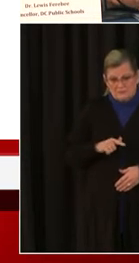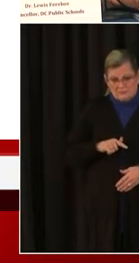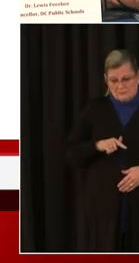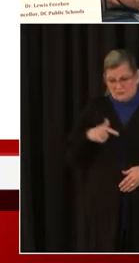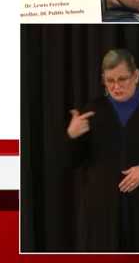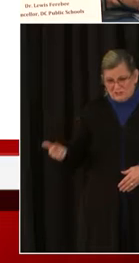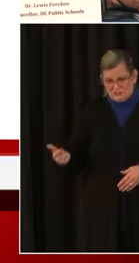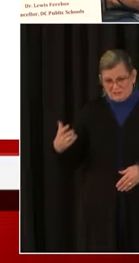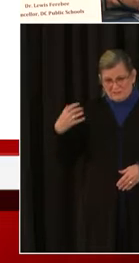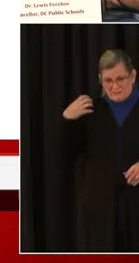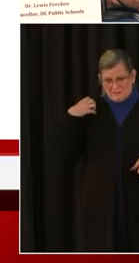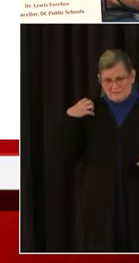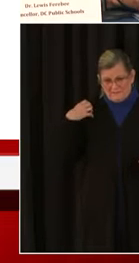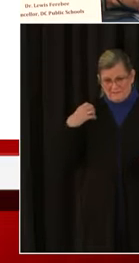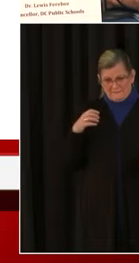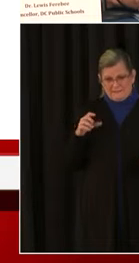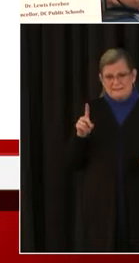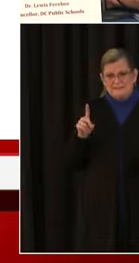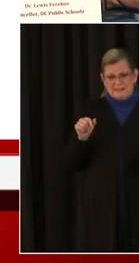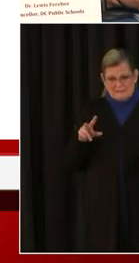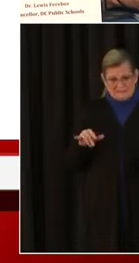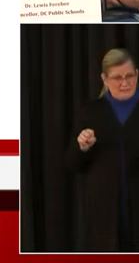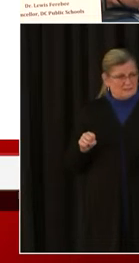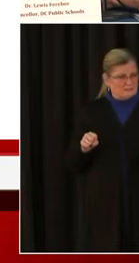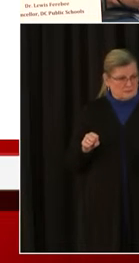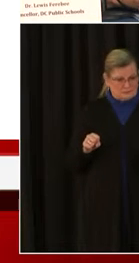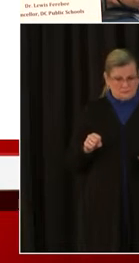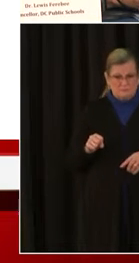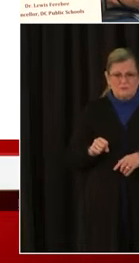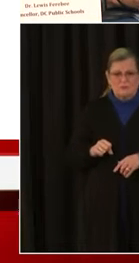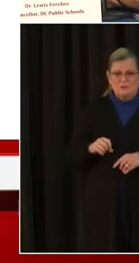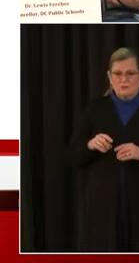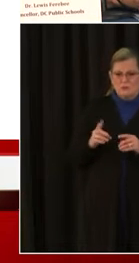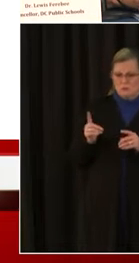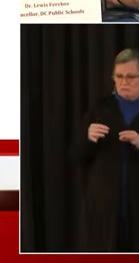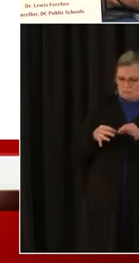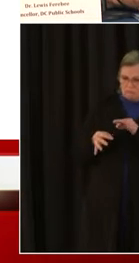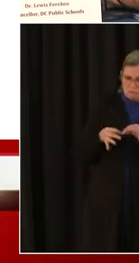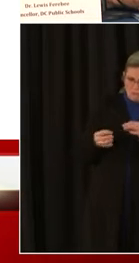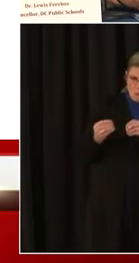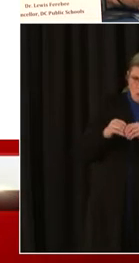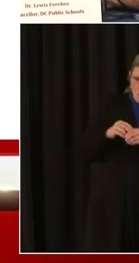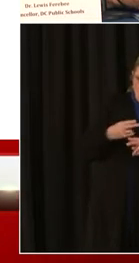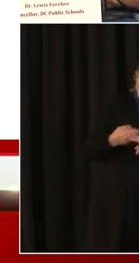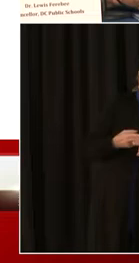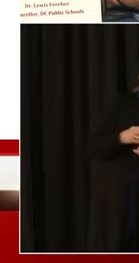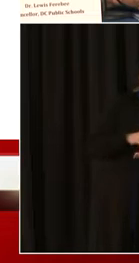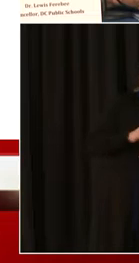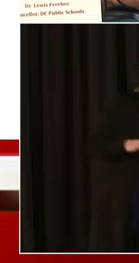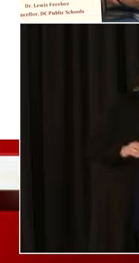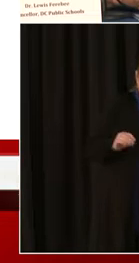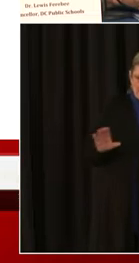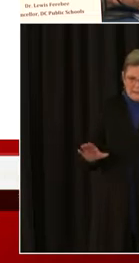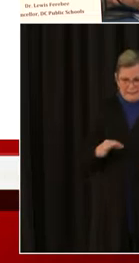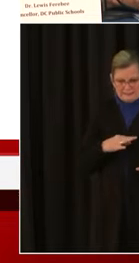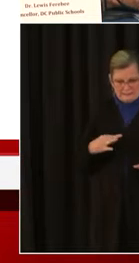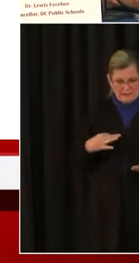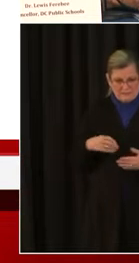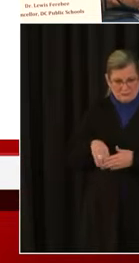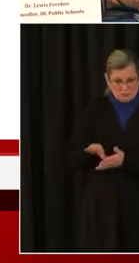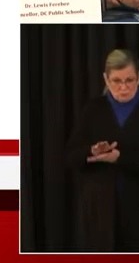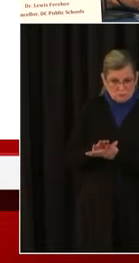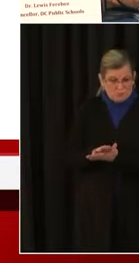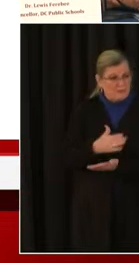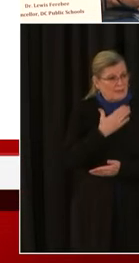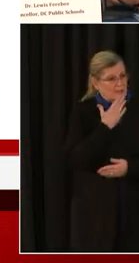who will share a little bit more about what families and students and staff should expect in our schools. Great. Thanks a lot, Chancellor, and